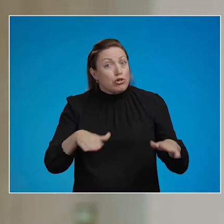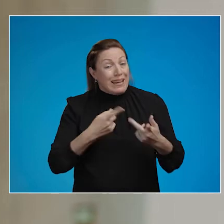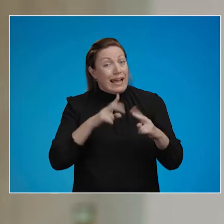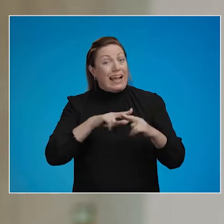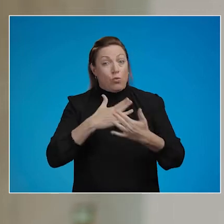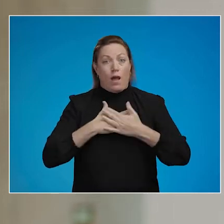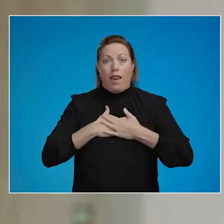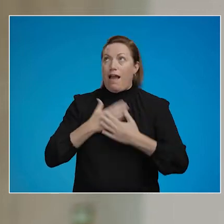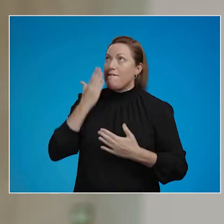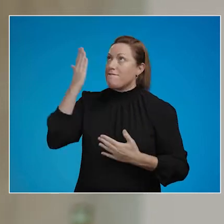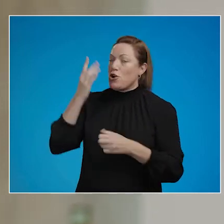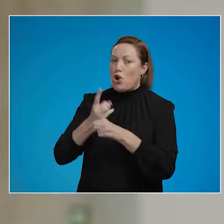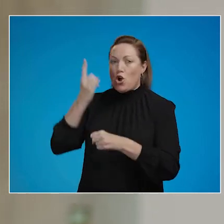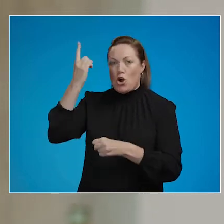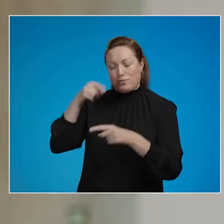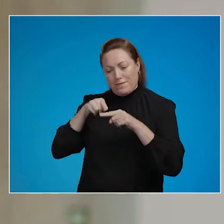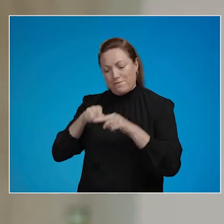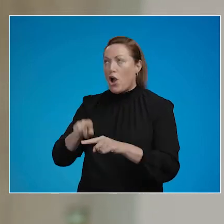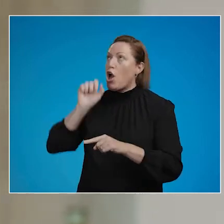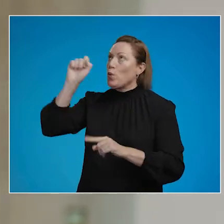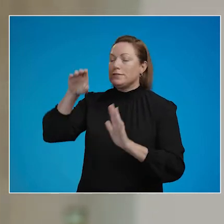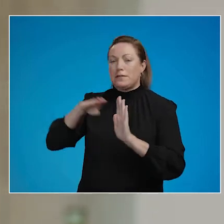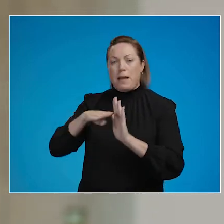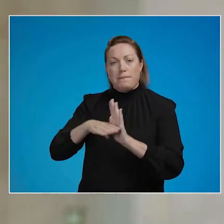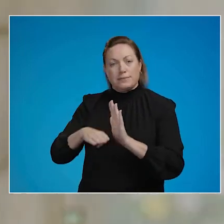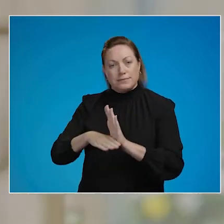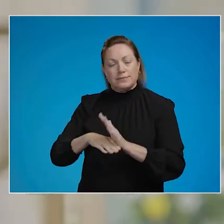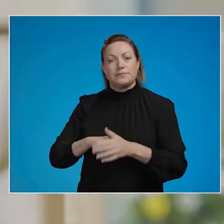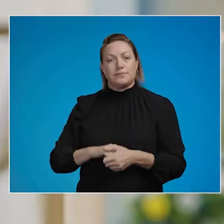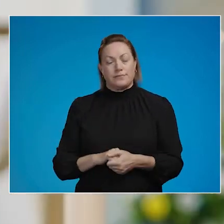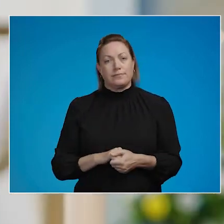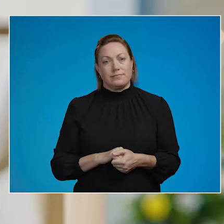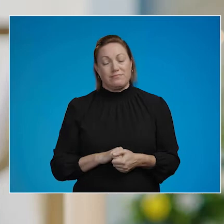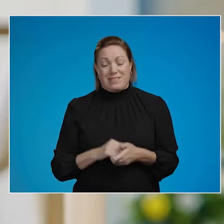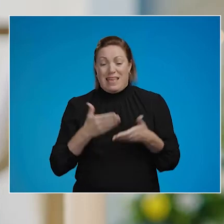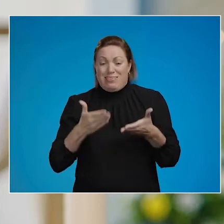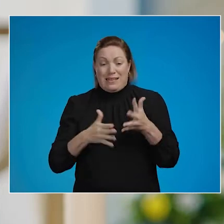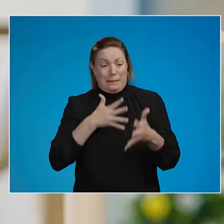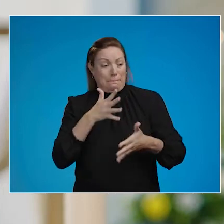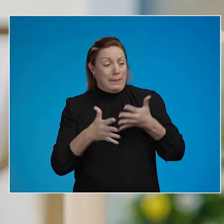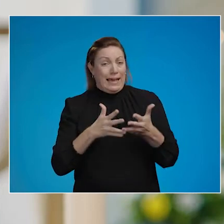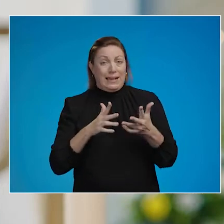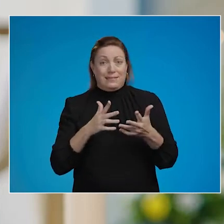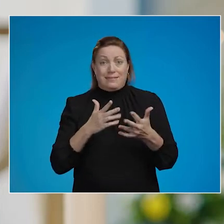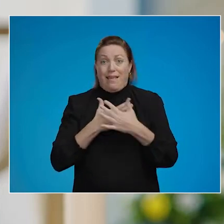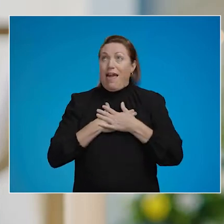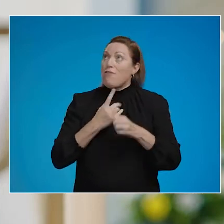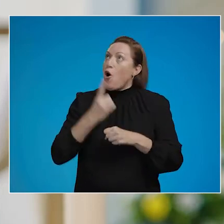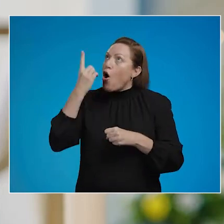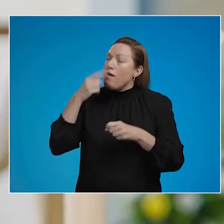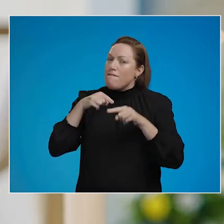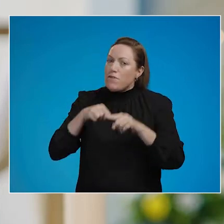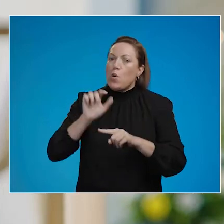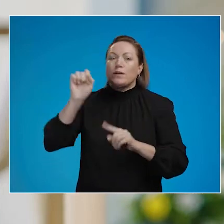we love God himself and do what he has commanded us. This is what loving God is, keeping